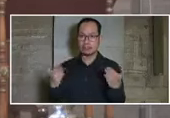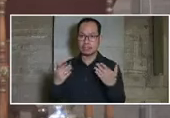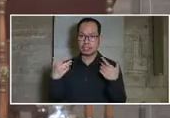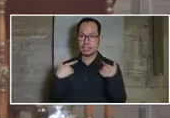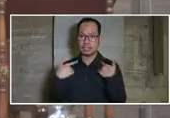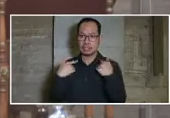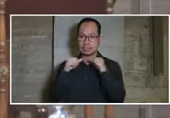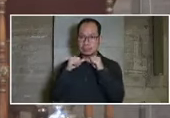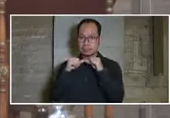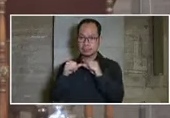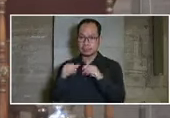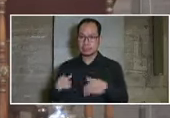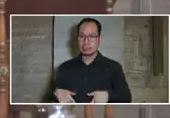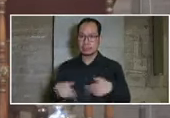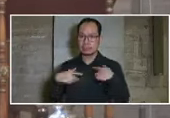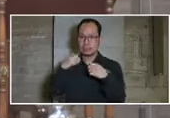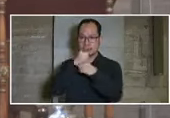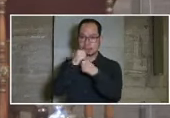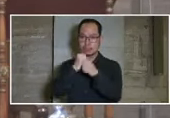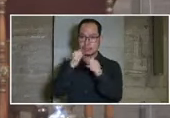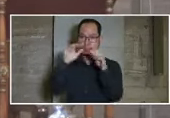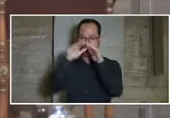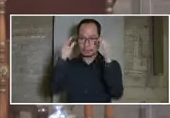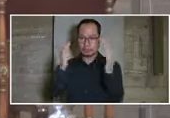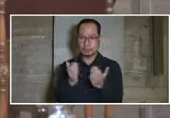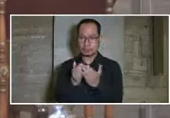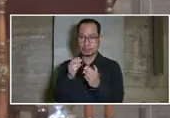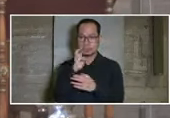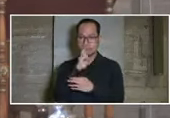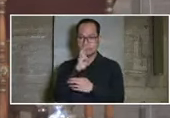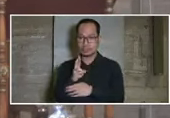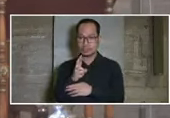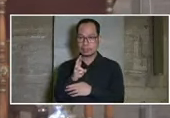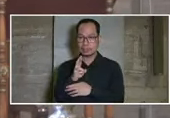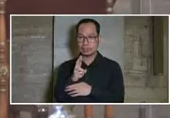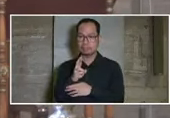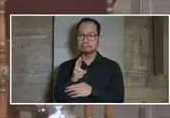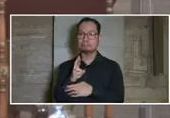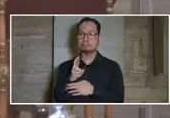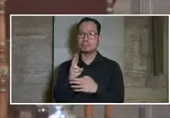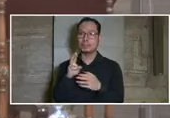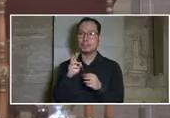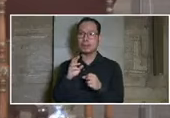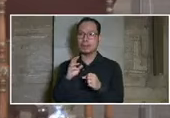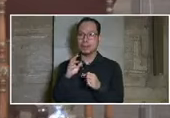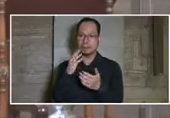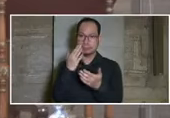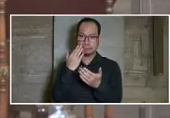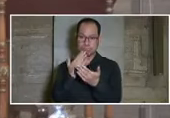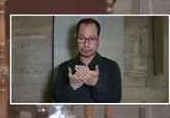being, and the creatures of the world are wholesome.